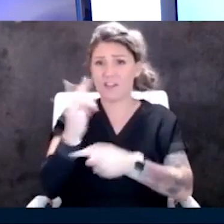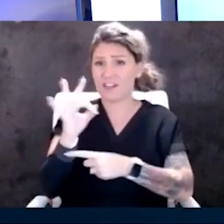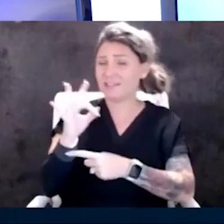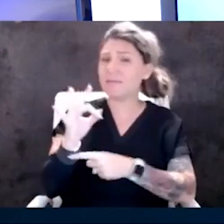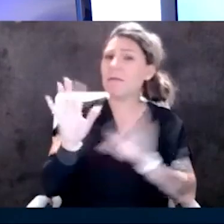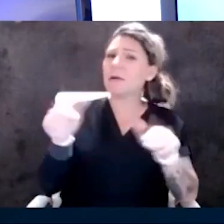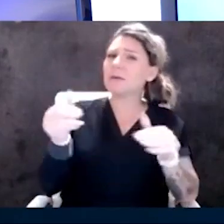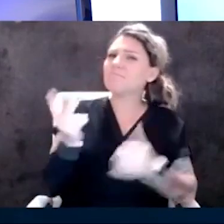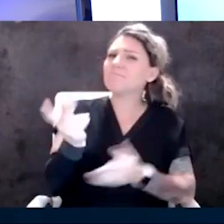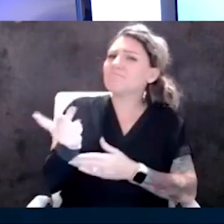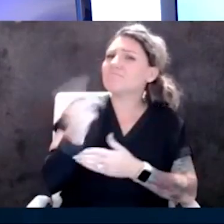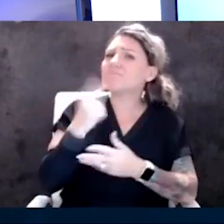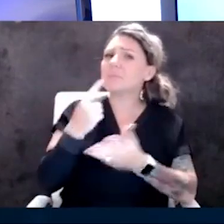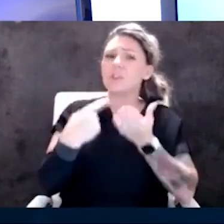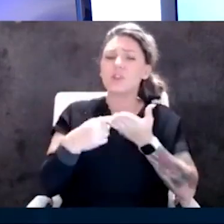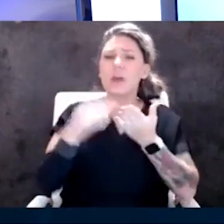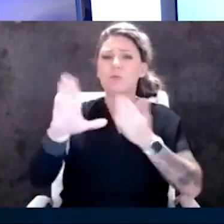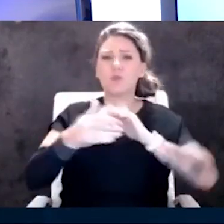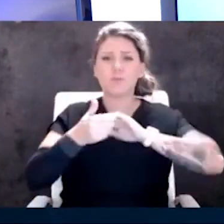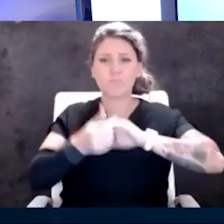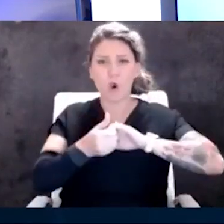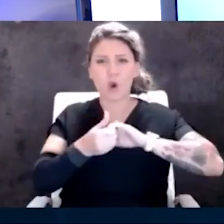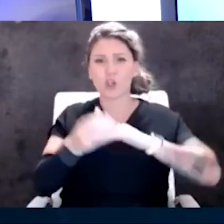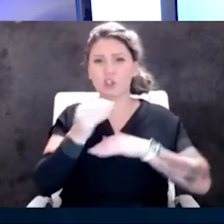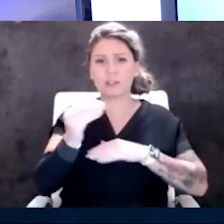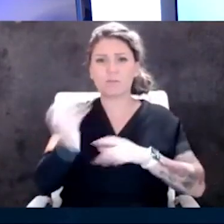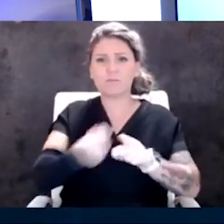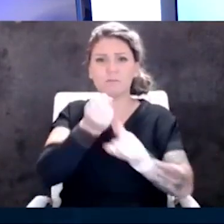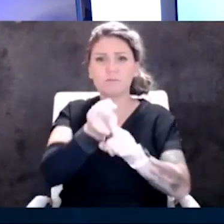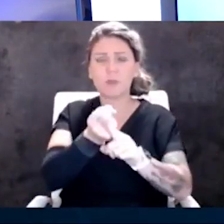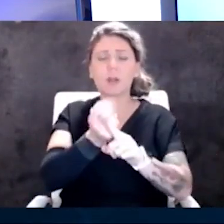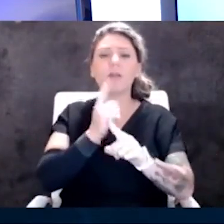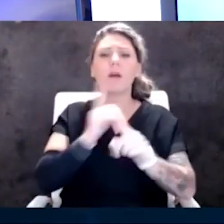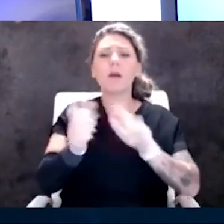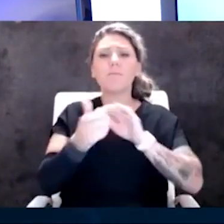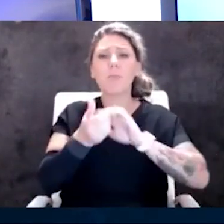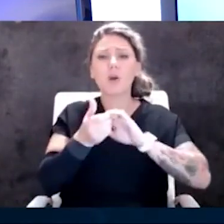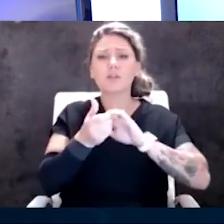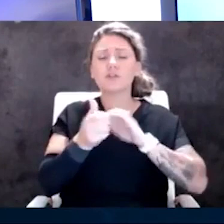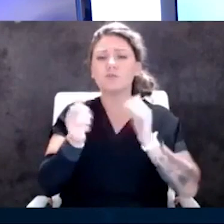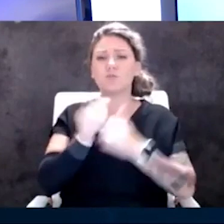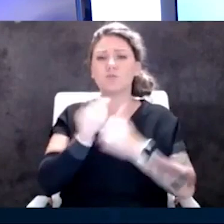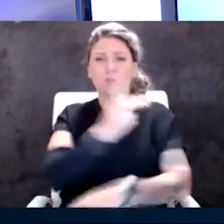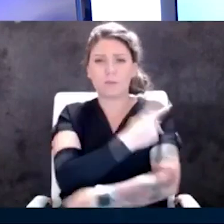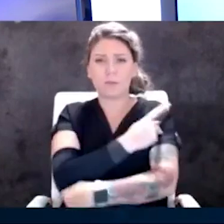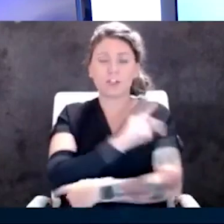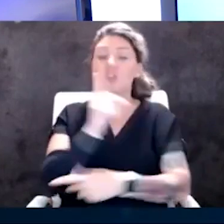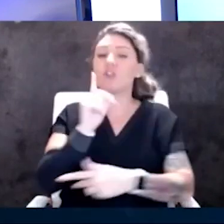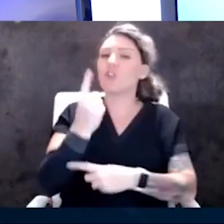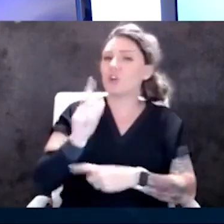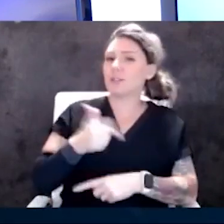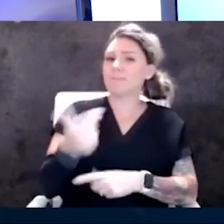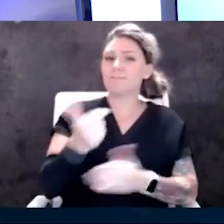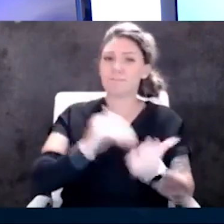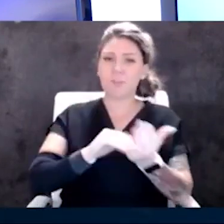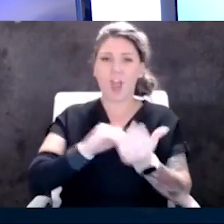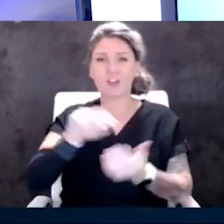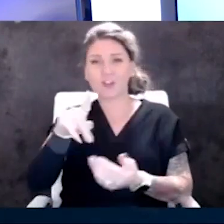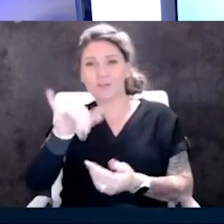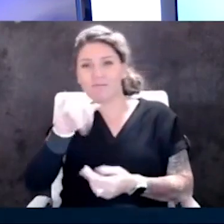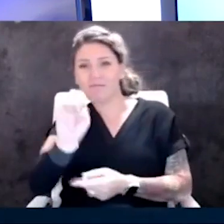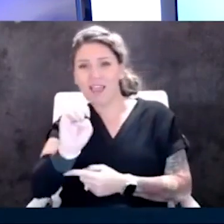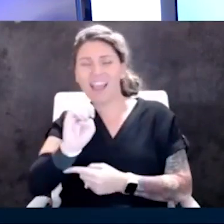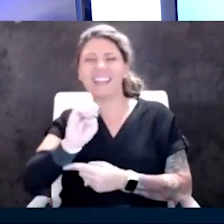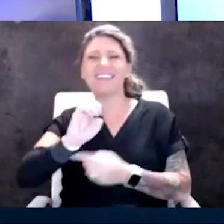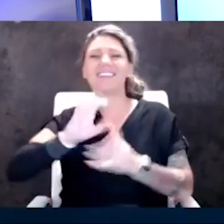describe your partnership and the impact this partnership is having on your patients. So first, let me turn to Dr. Pike, who is a family medicine physician out in Great